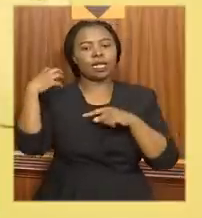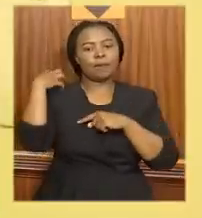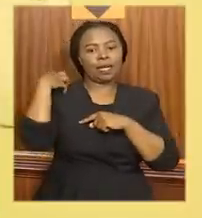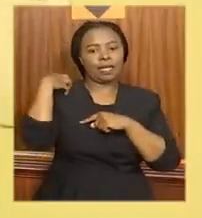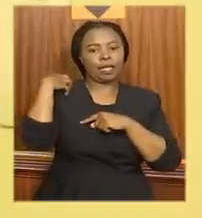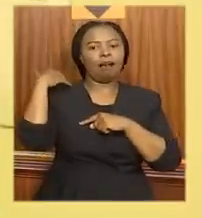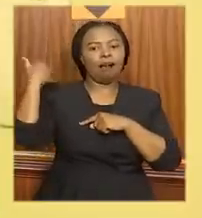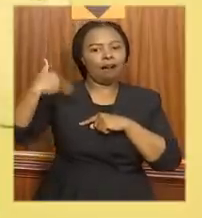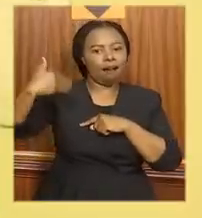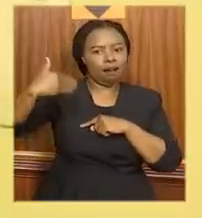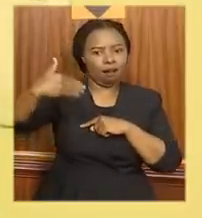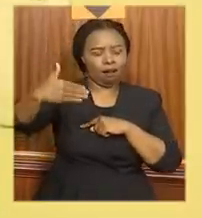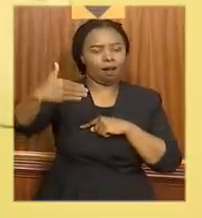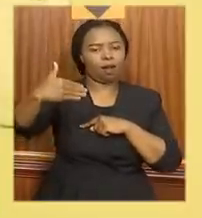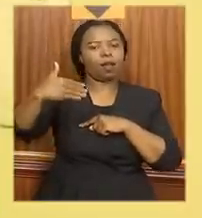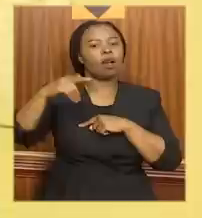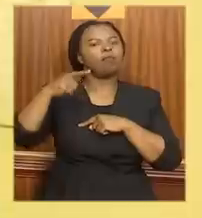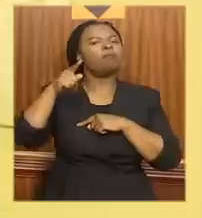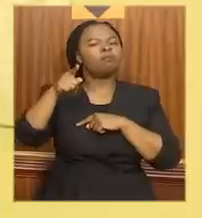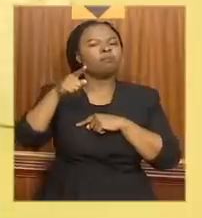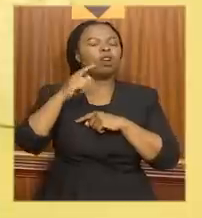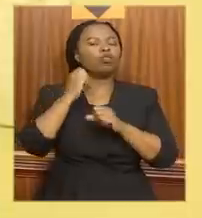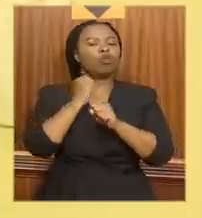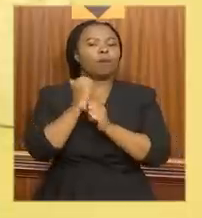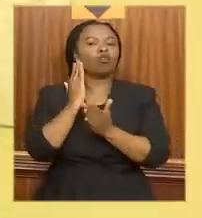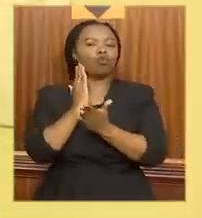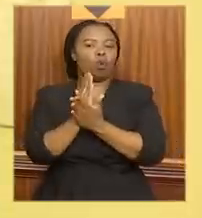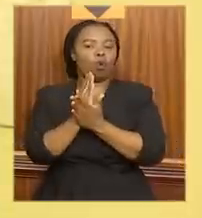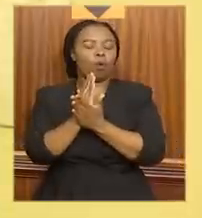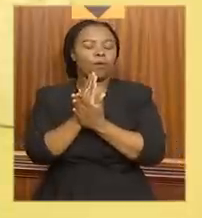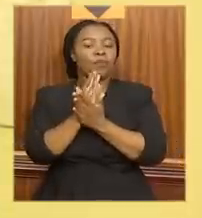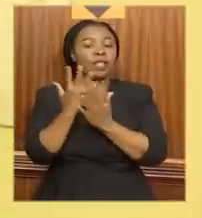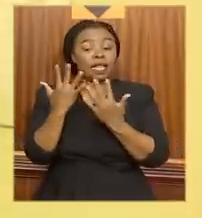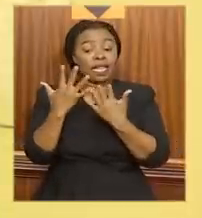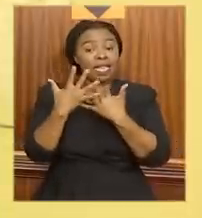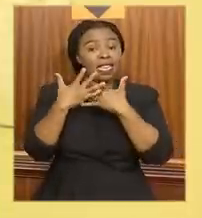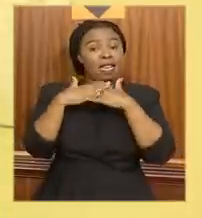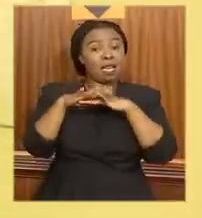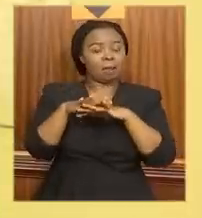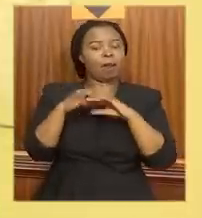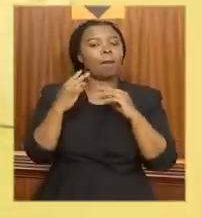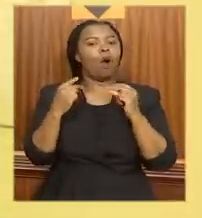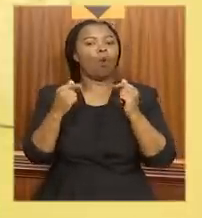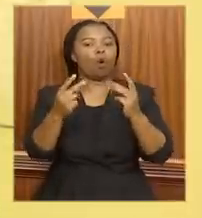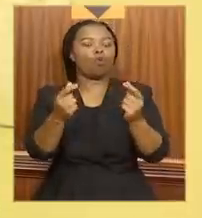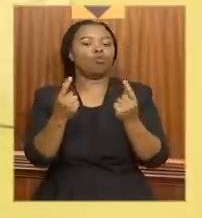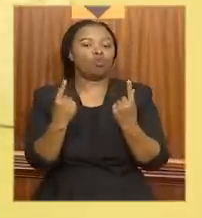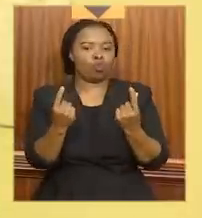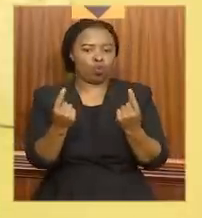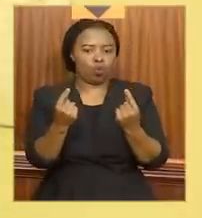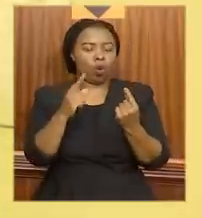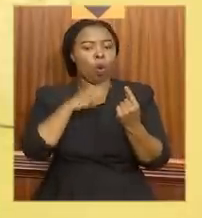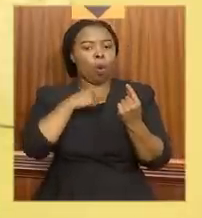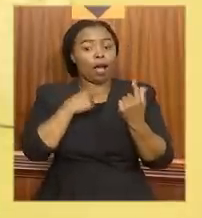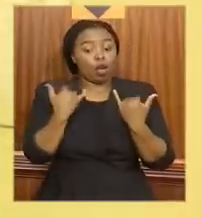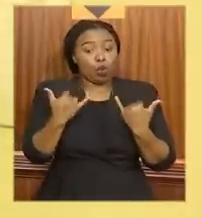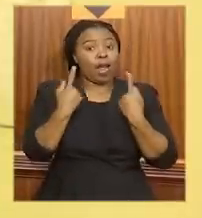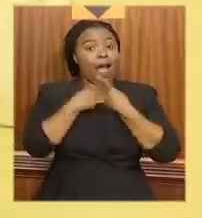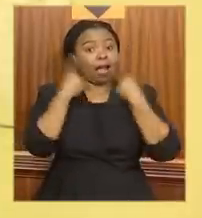to ensure that we move quickly to implement the actions that we have announced